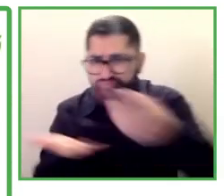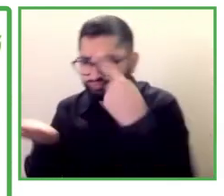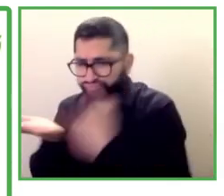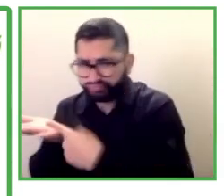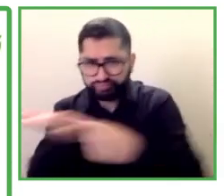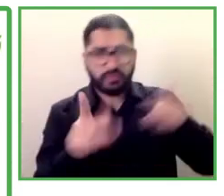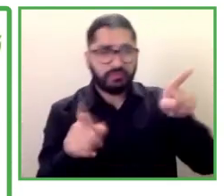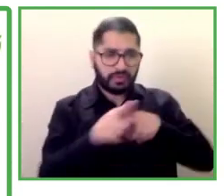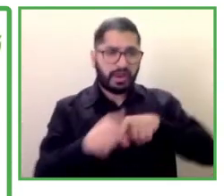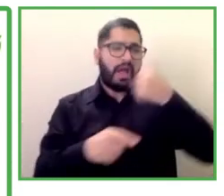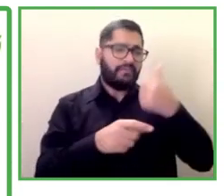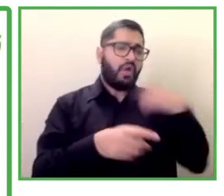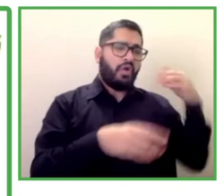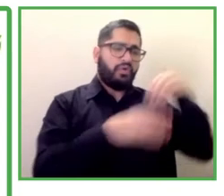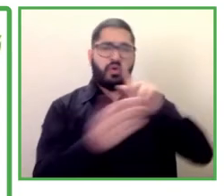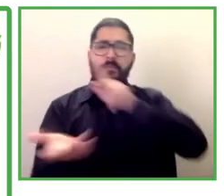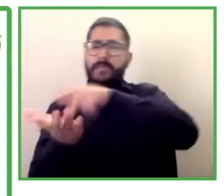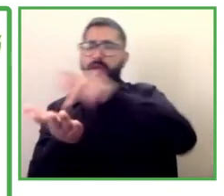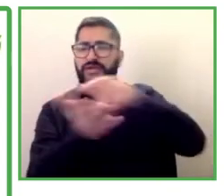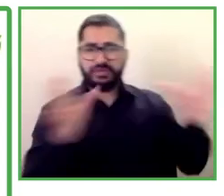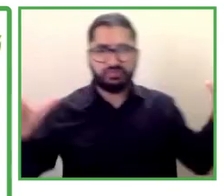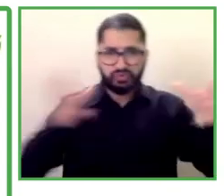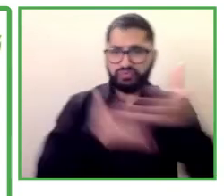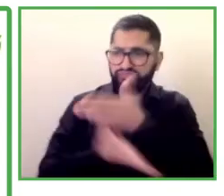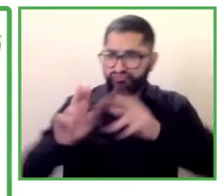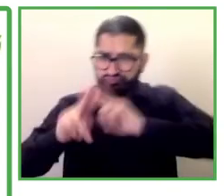we participated to be able to